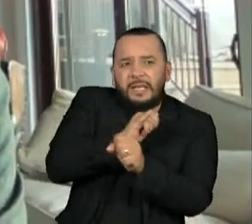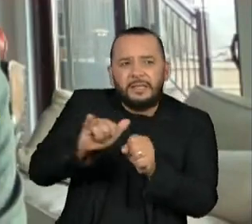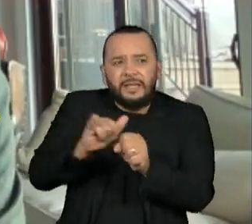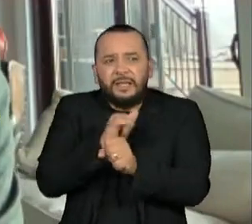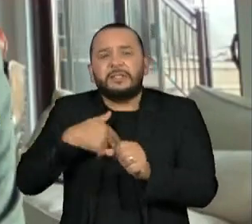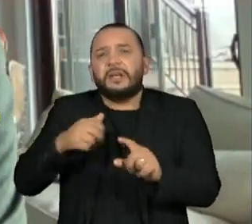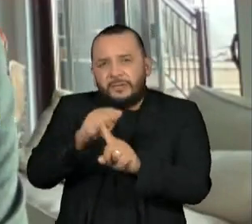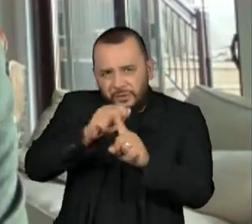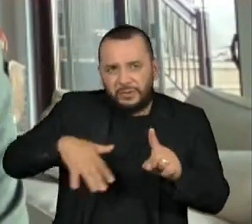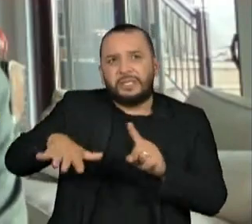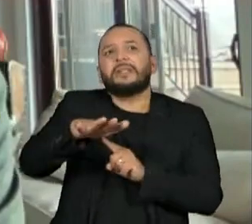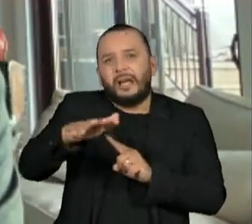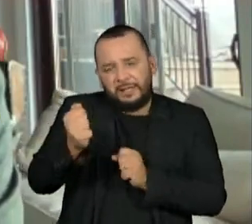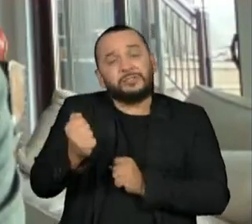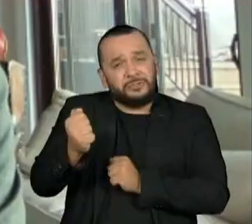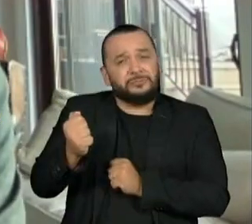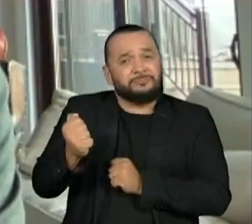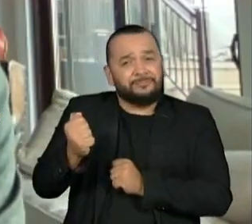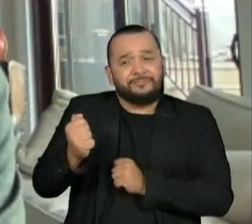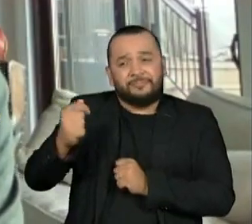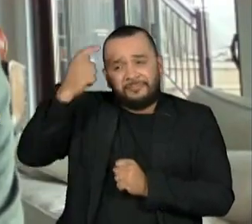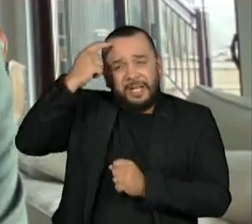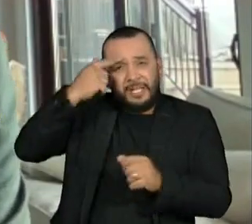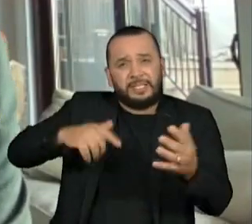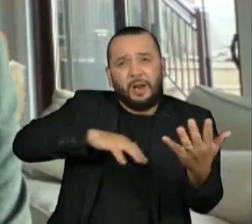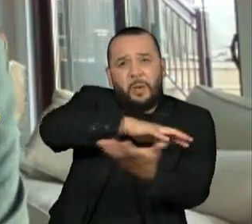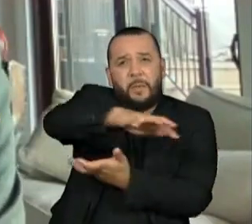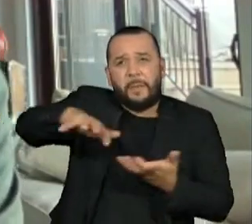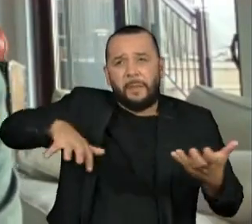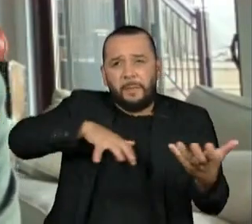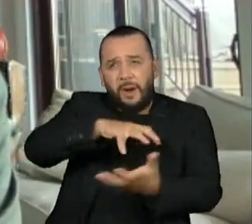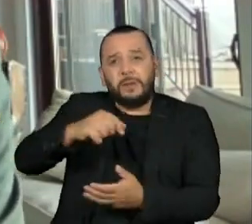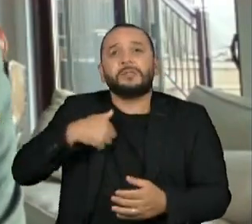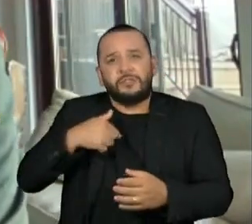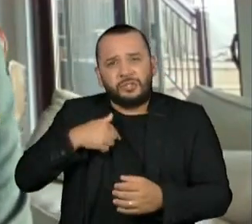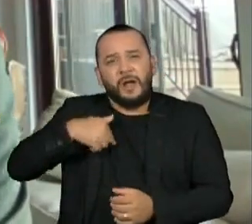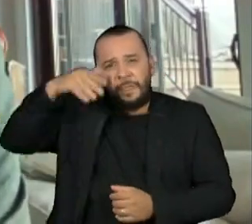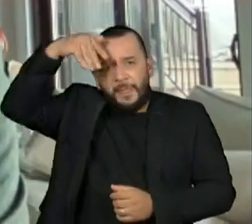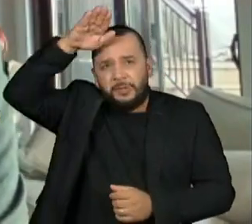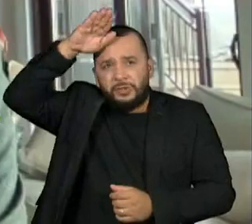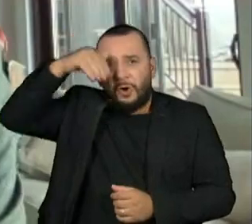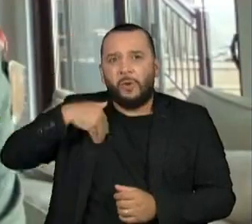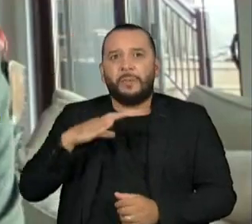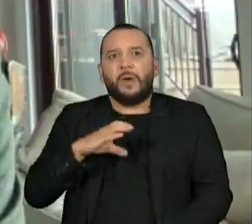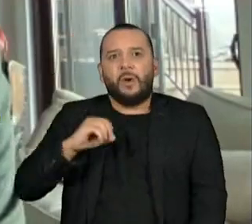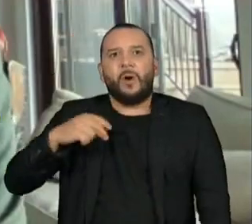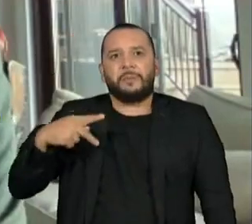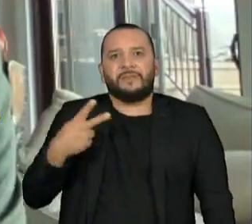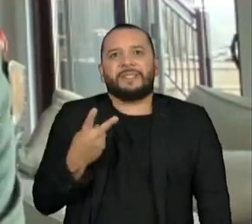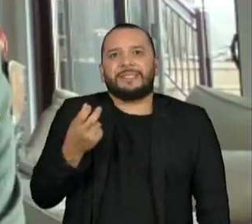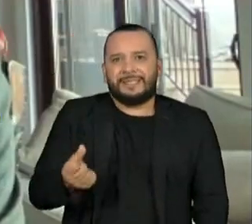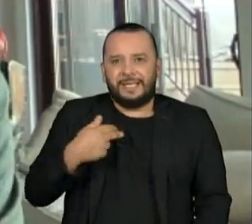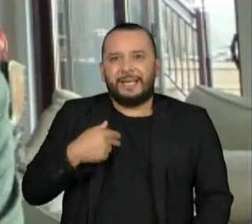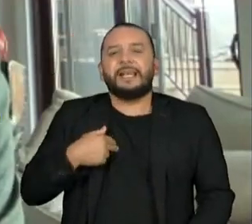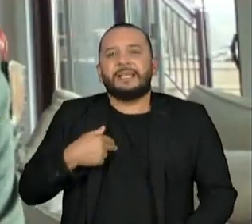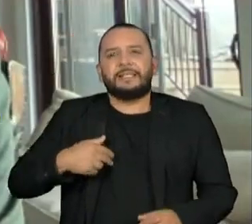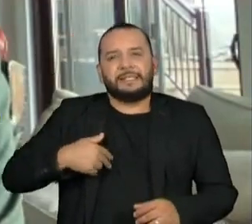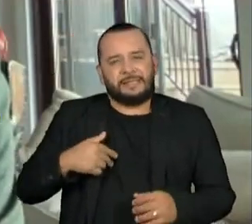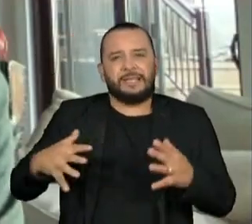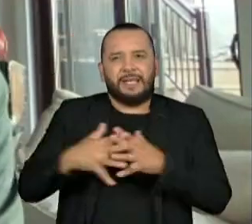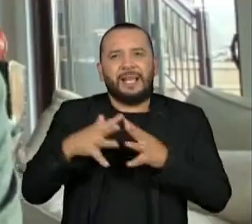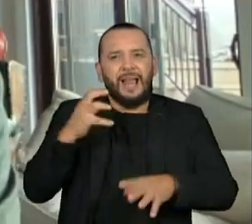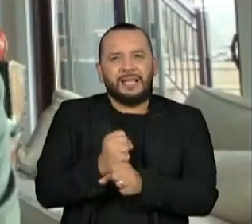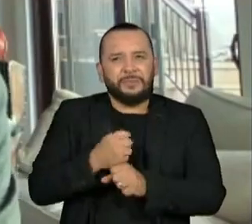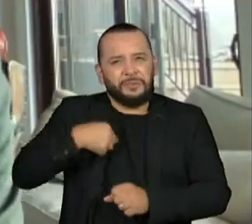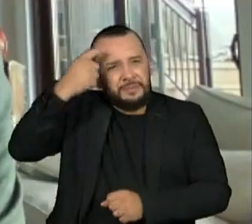again. Can you imagine that Donald Trump would have turned up to the COP26 conference in